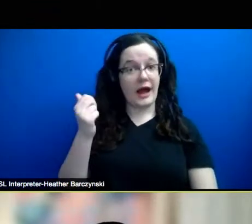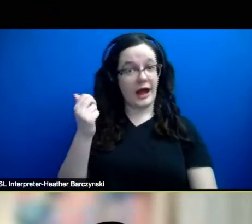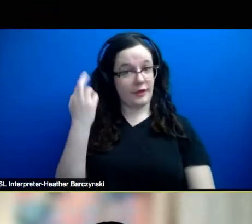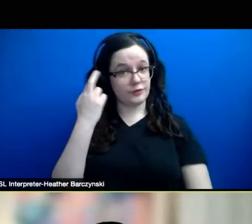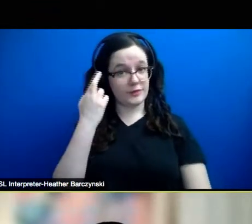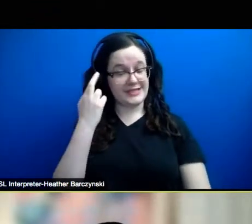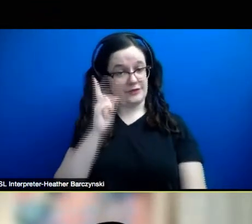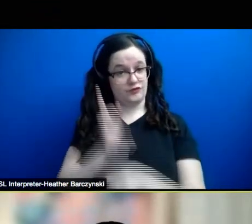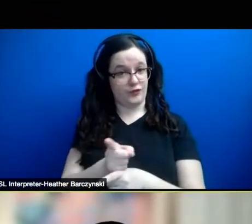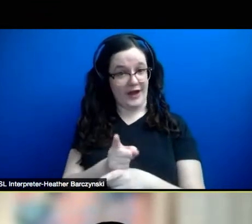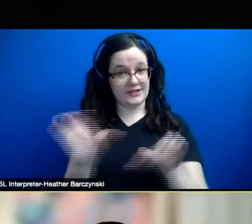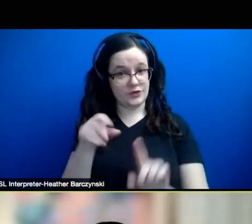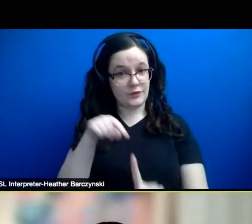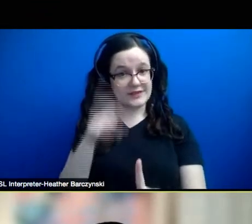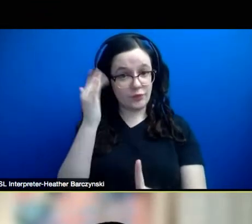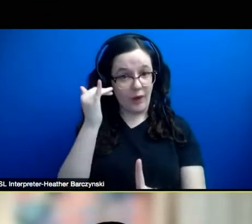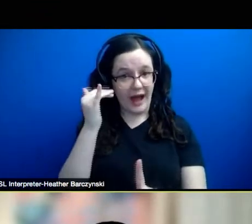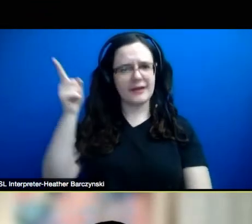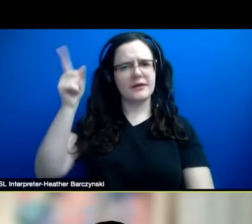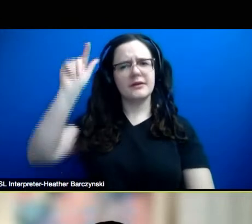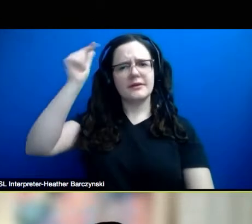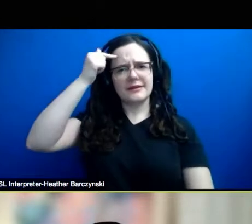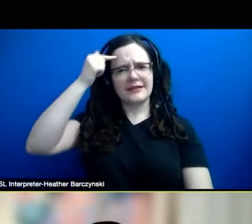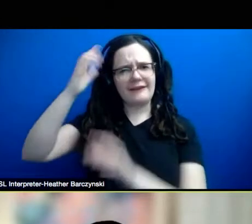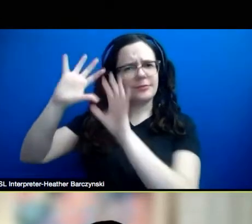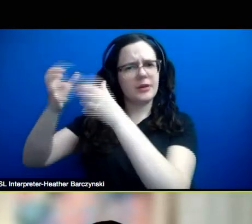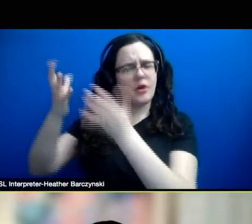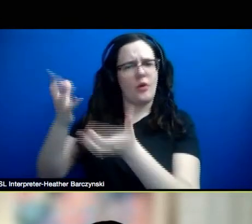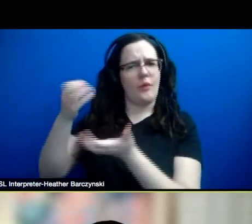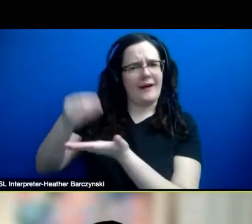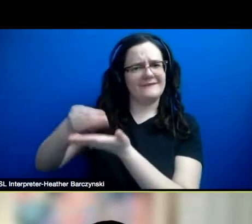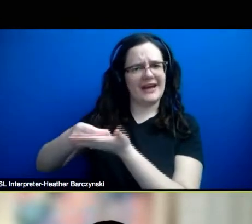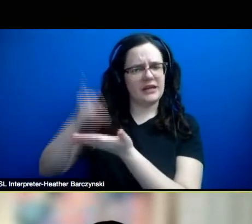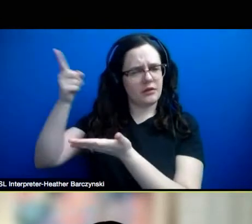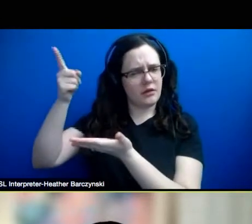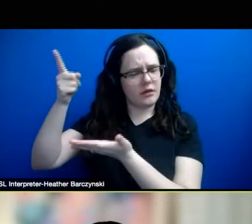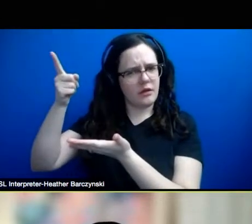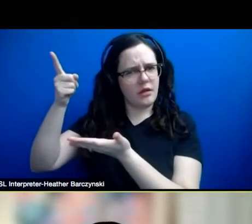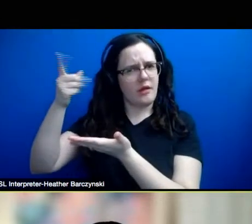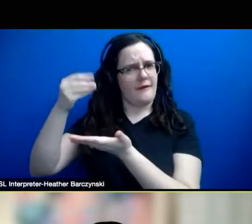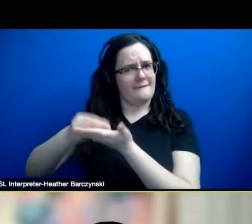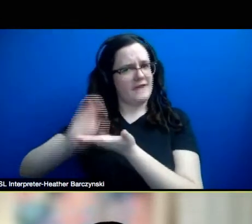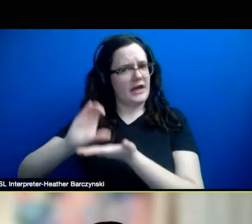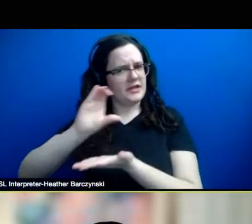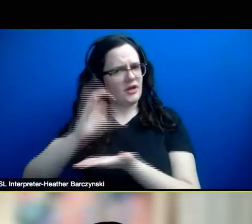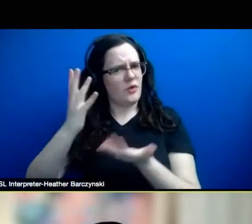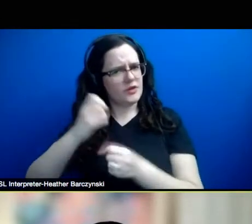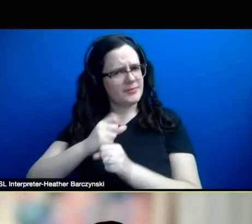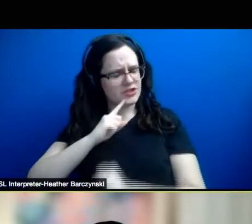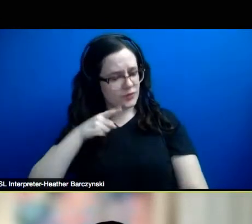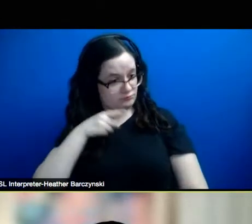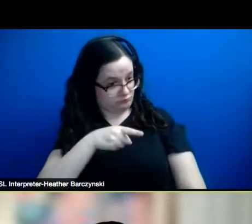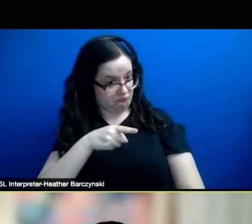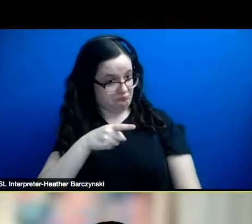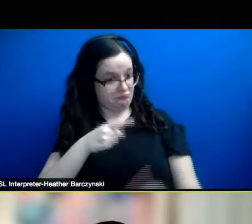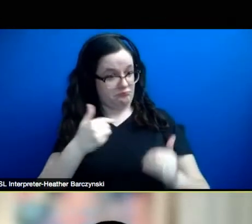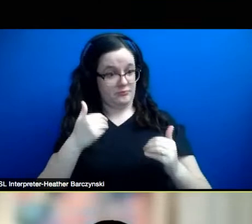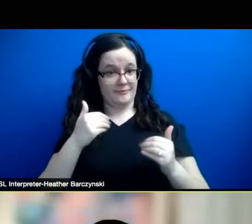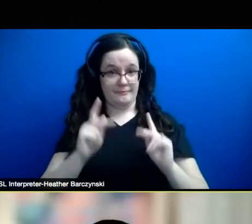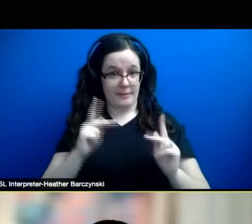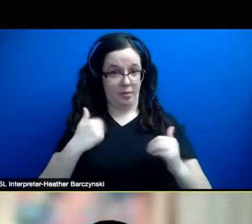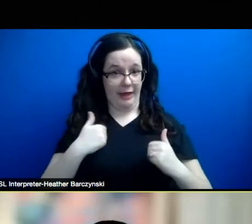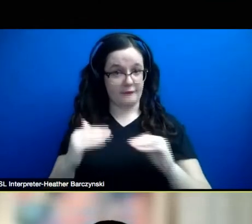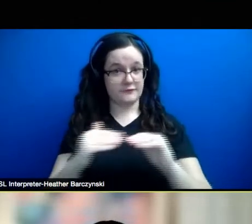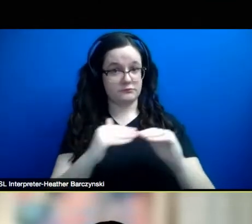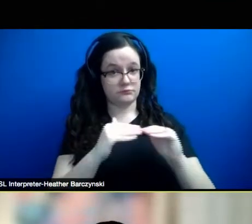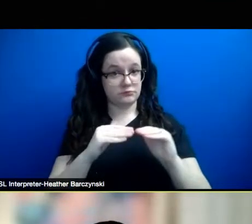seek funding, those funding streams are seeking to make sure that people have fair, equitable access to the